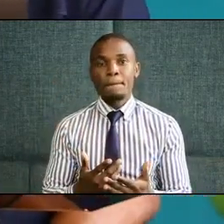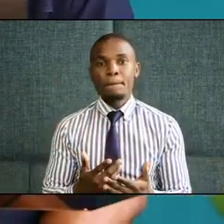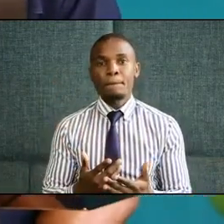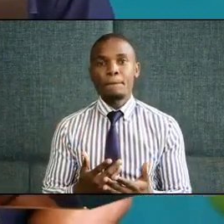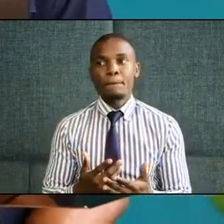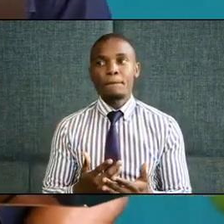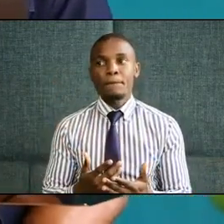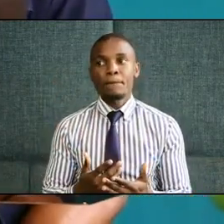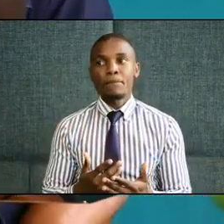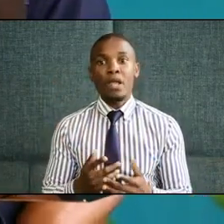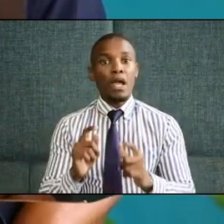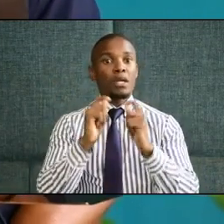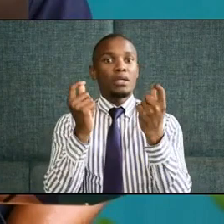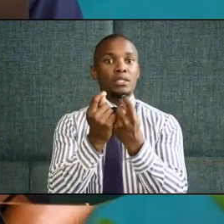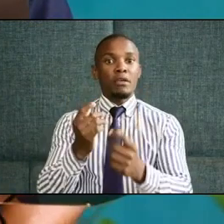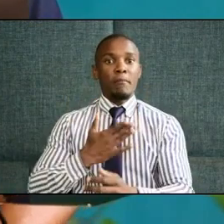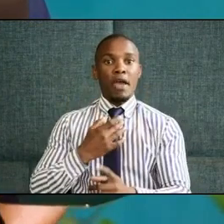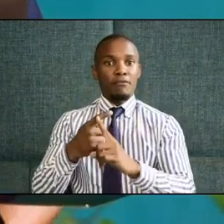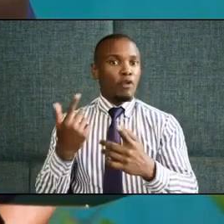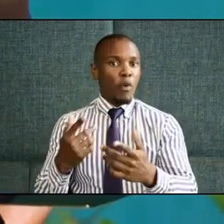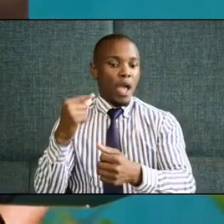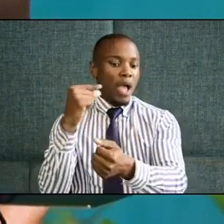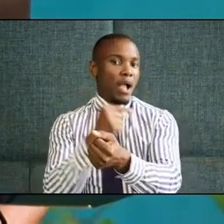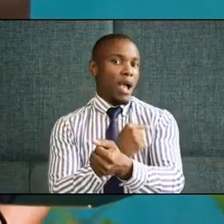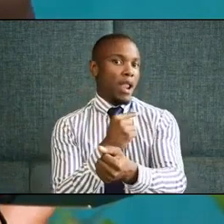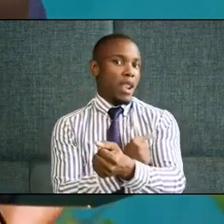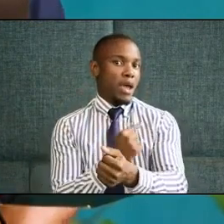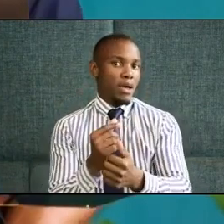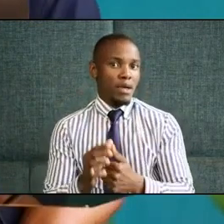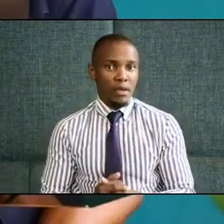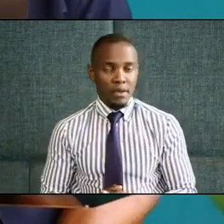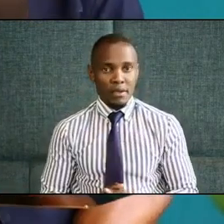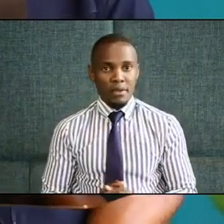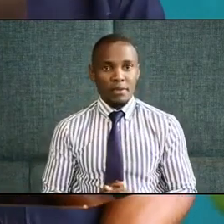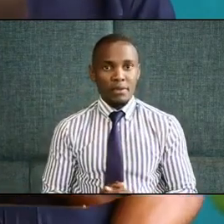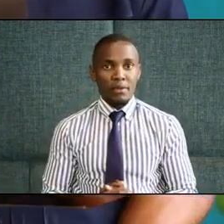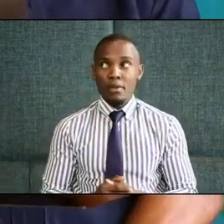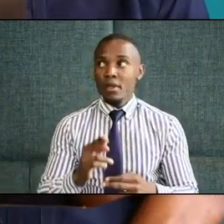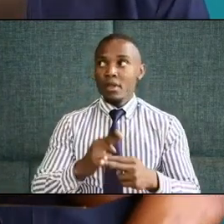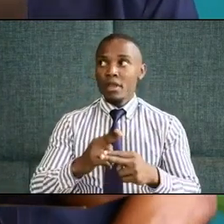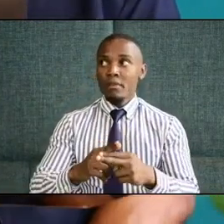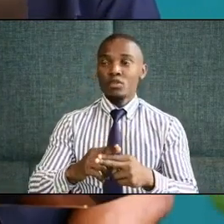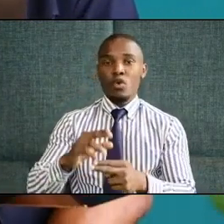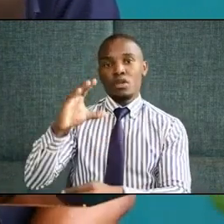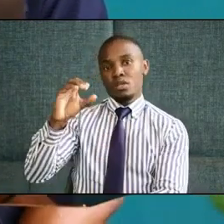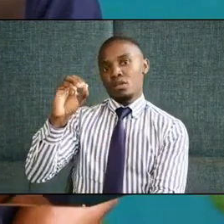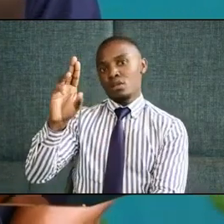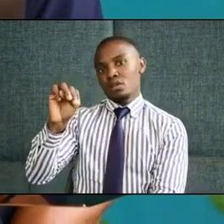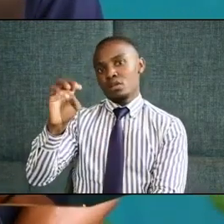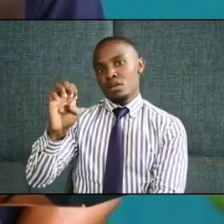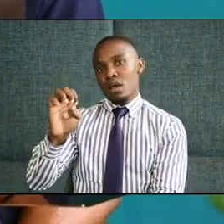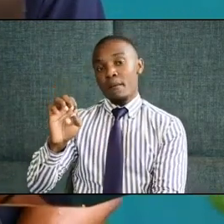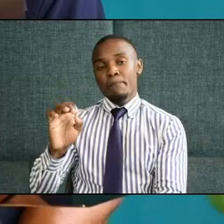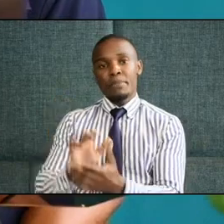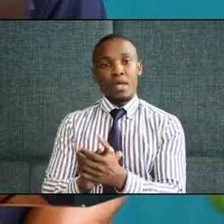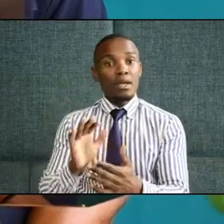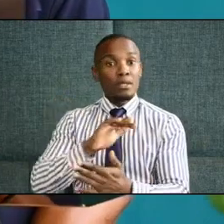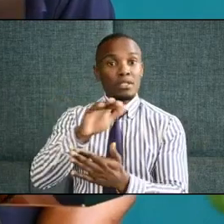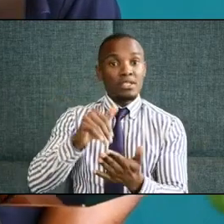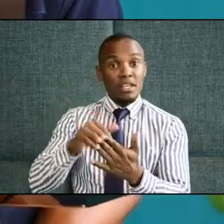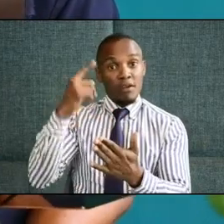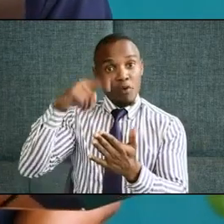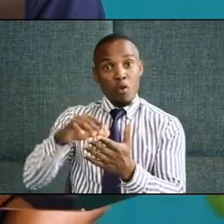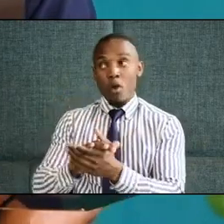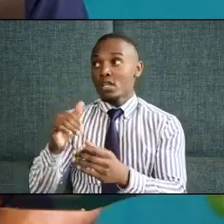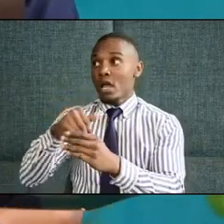entity in Ghana. We called the CAM. It stands for the Center for Outreach, Mentorship